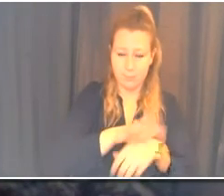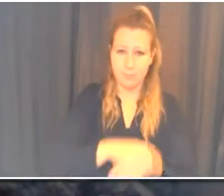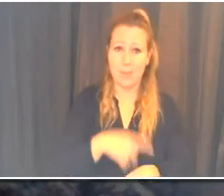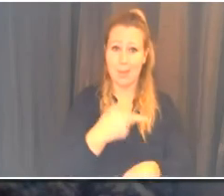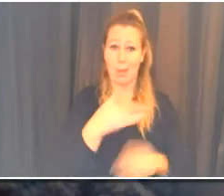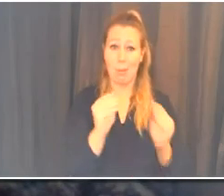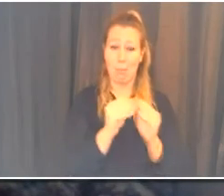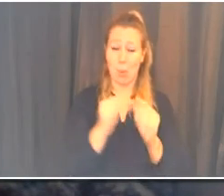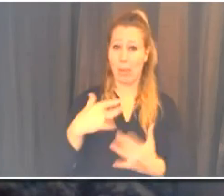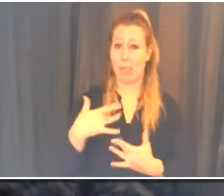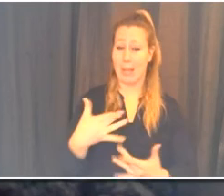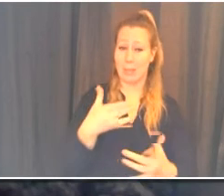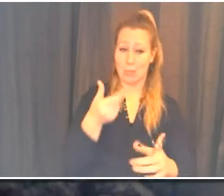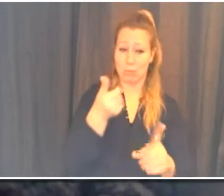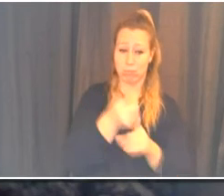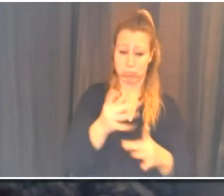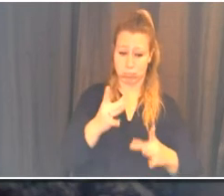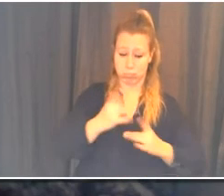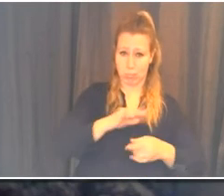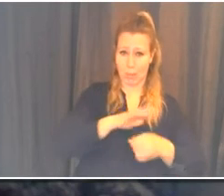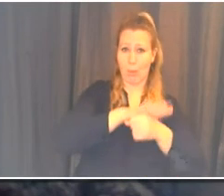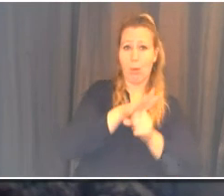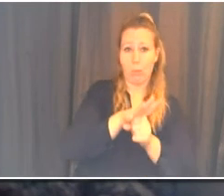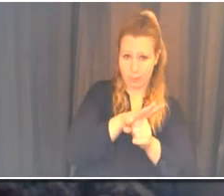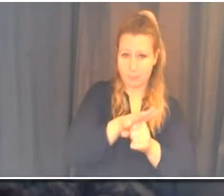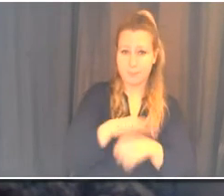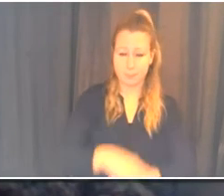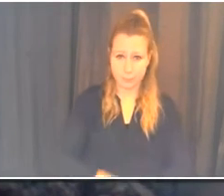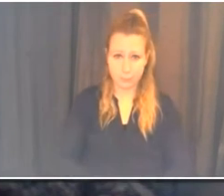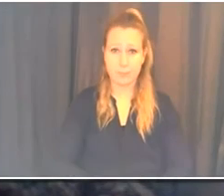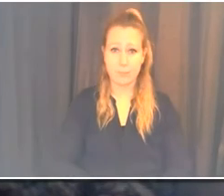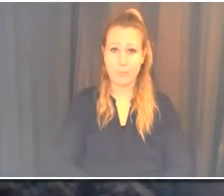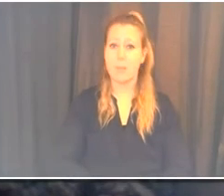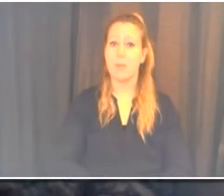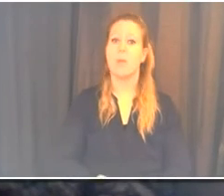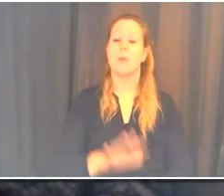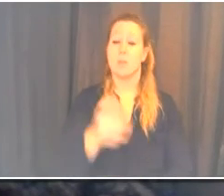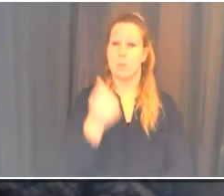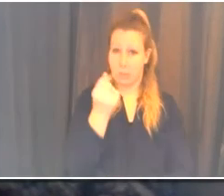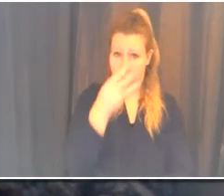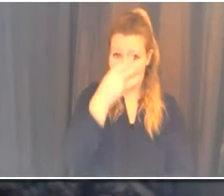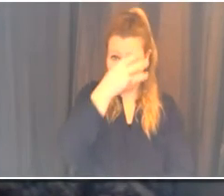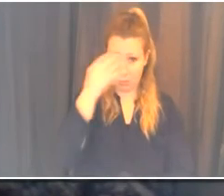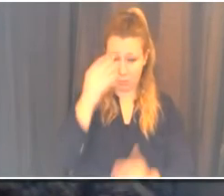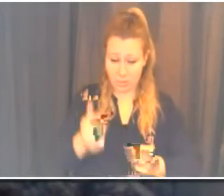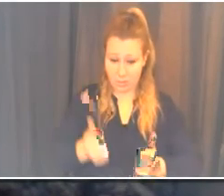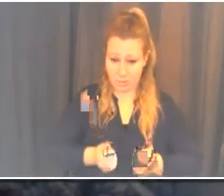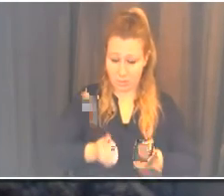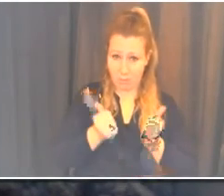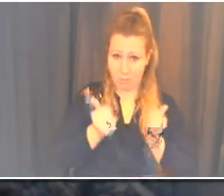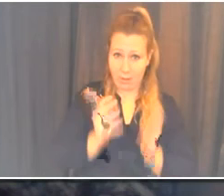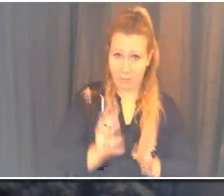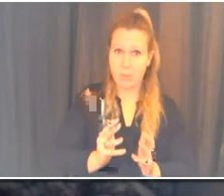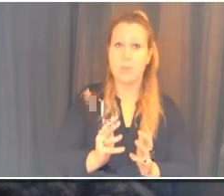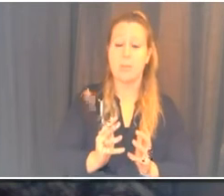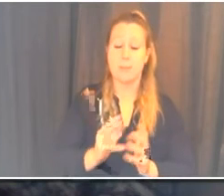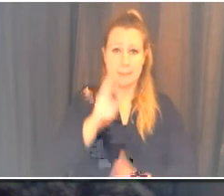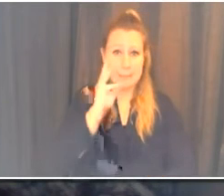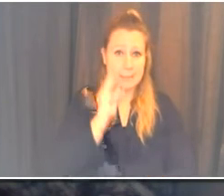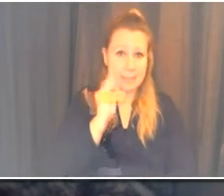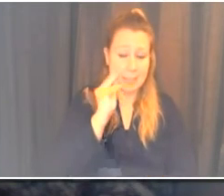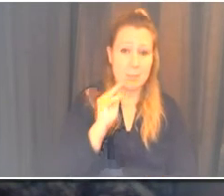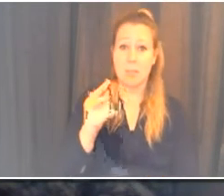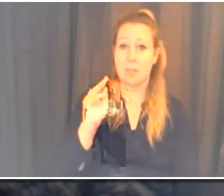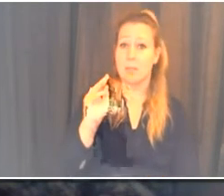with a multitude of systemic and contextual barriers that place them in the eye of the storm within the epicenter of the pandemic social distancing